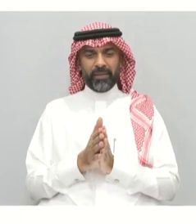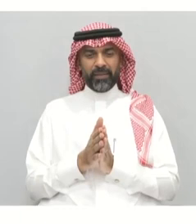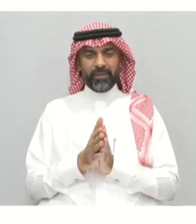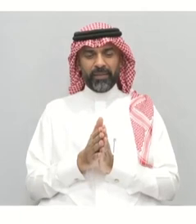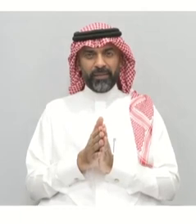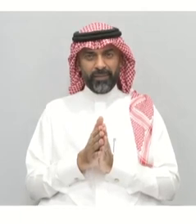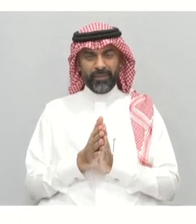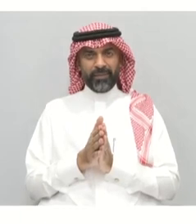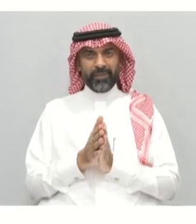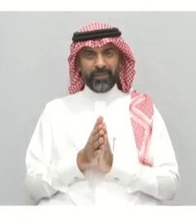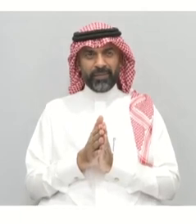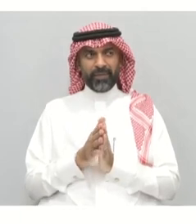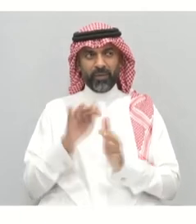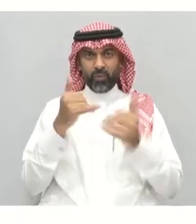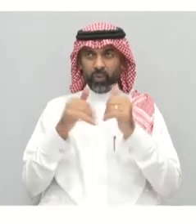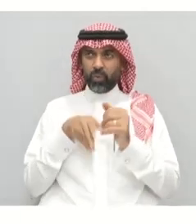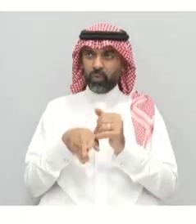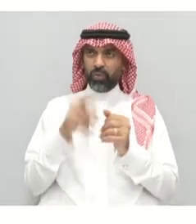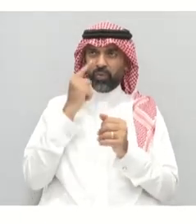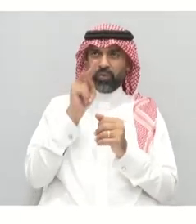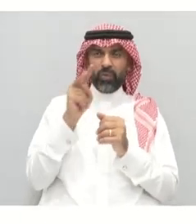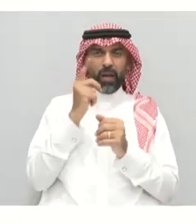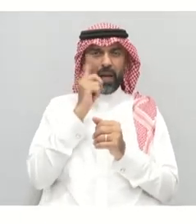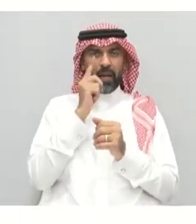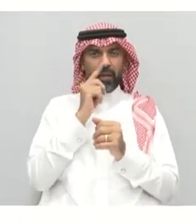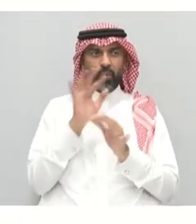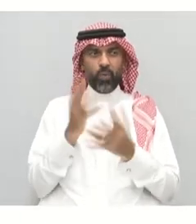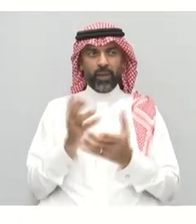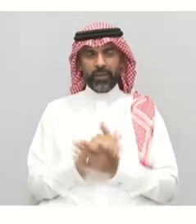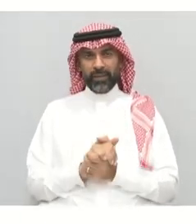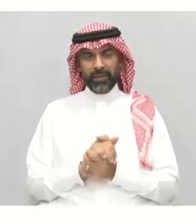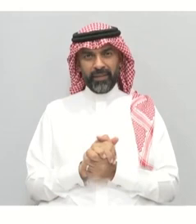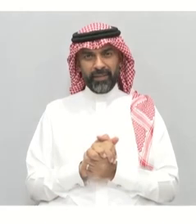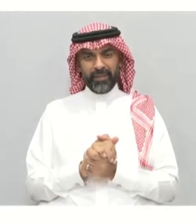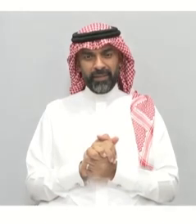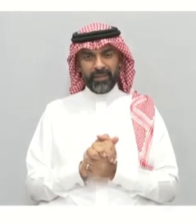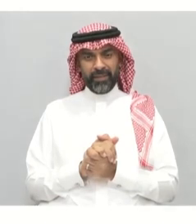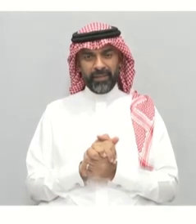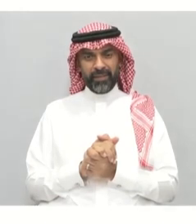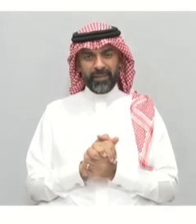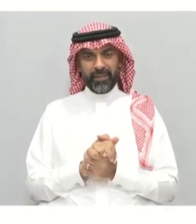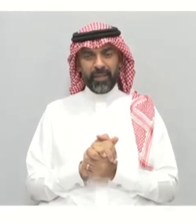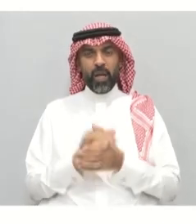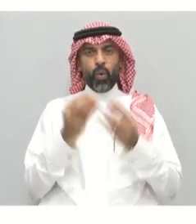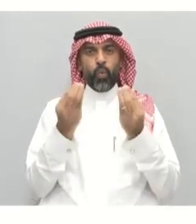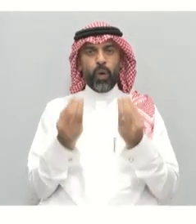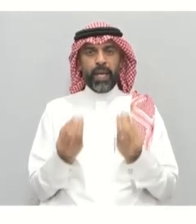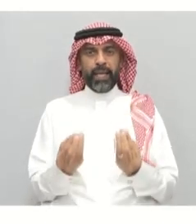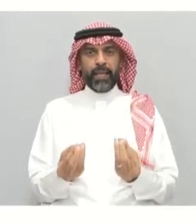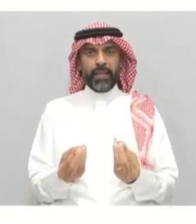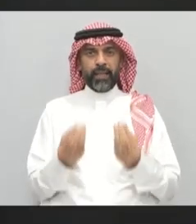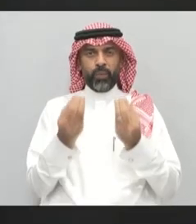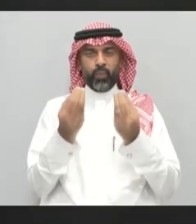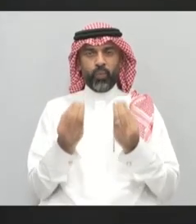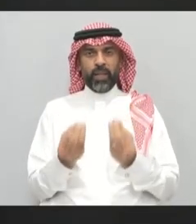yellow on the road, what does it mean? Okay, it means